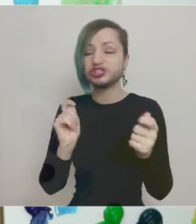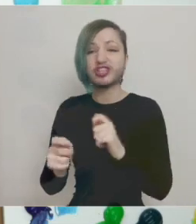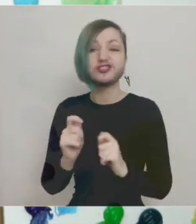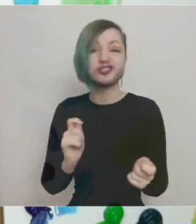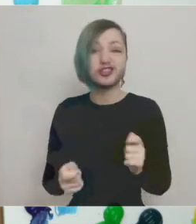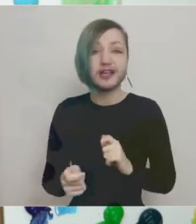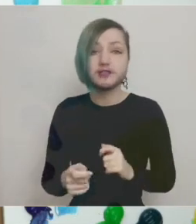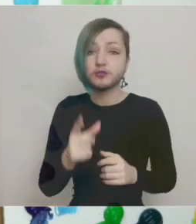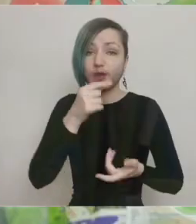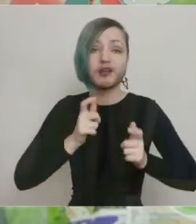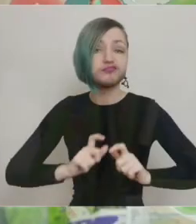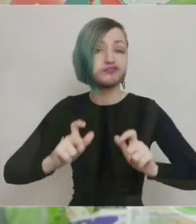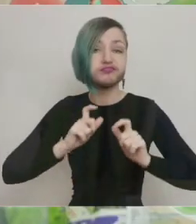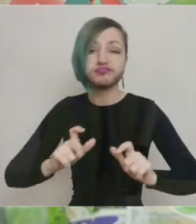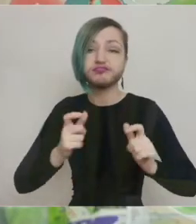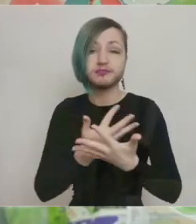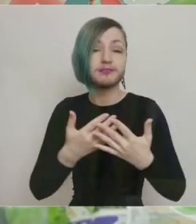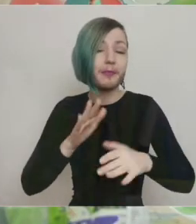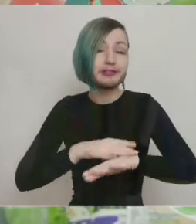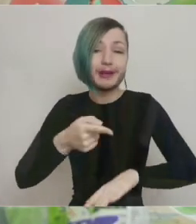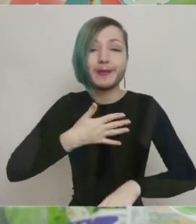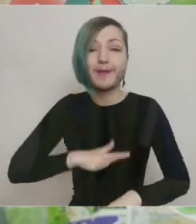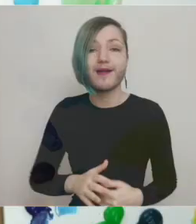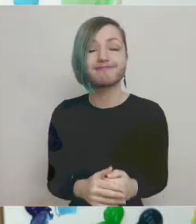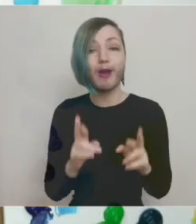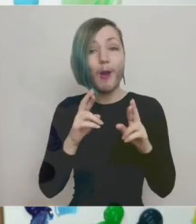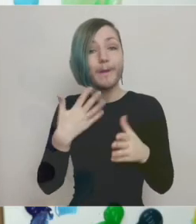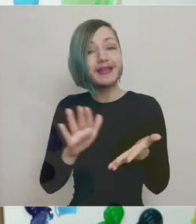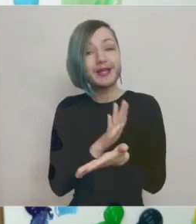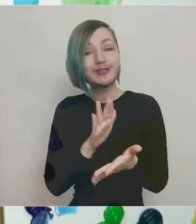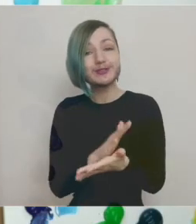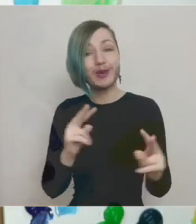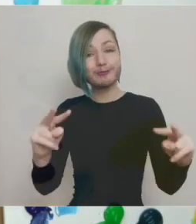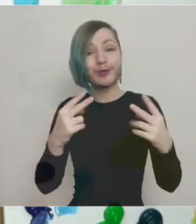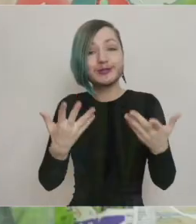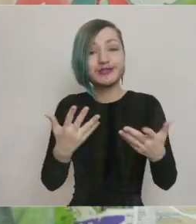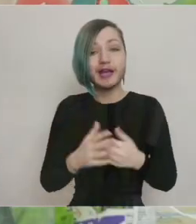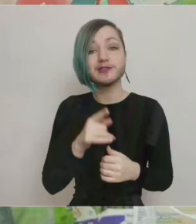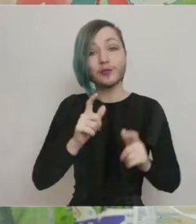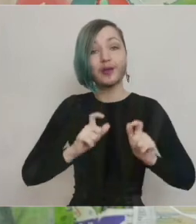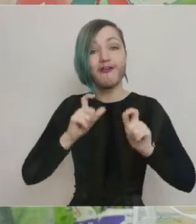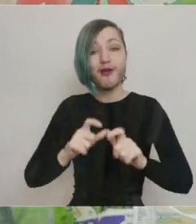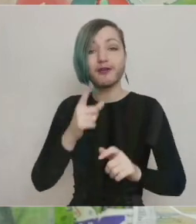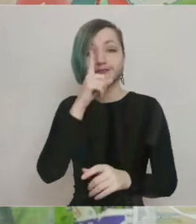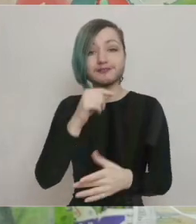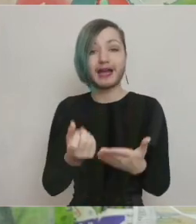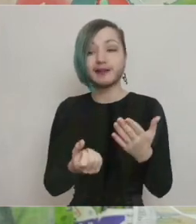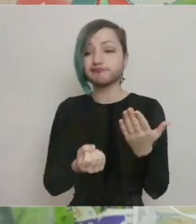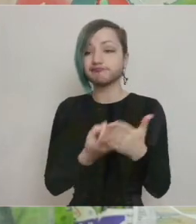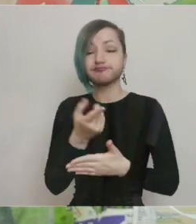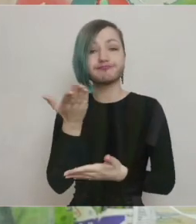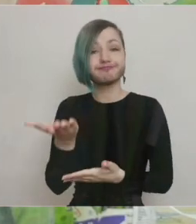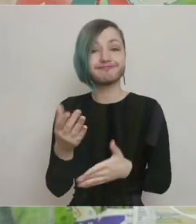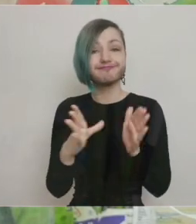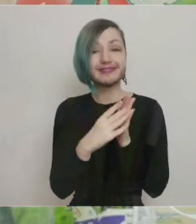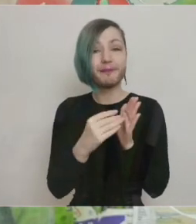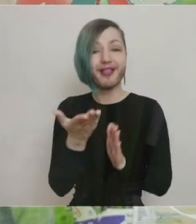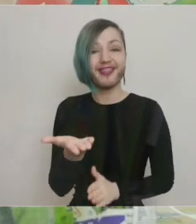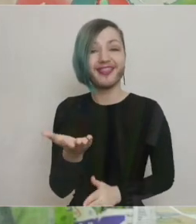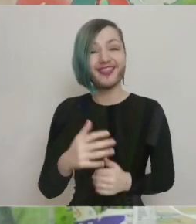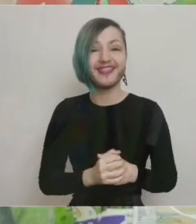keep going as long as you like. I hope you've enjoyed this. And if you keep going, you can wind up with something like this.